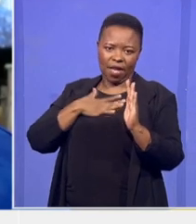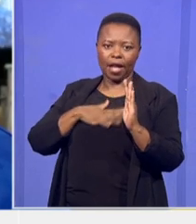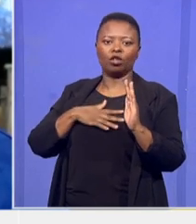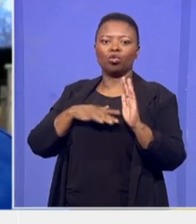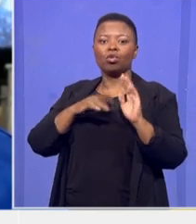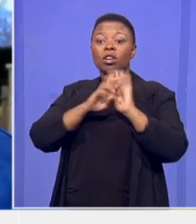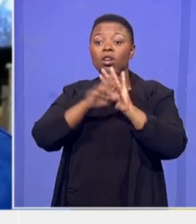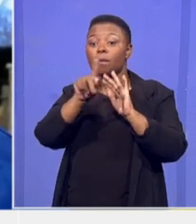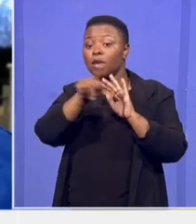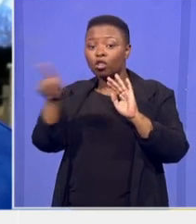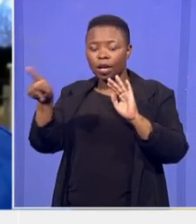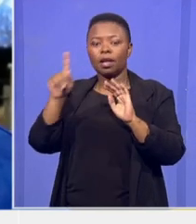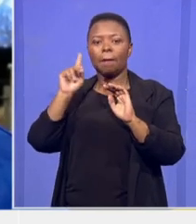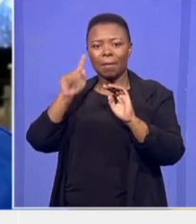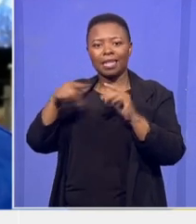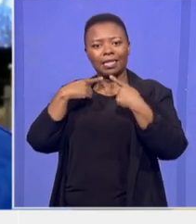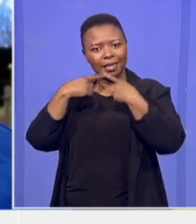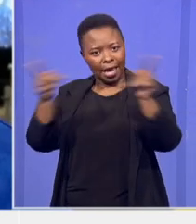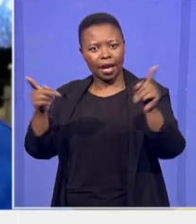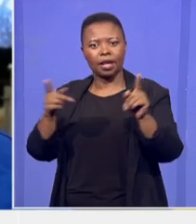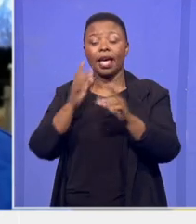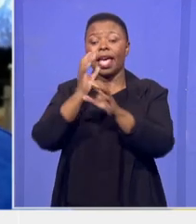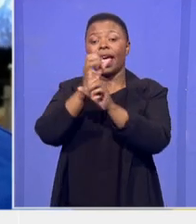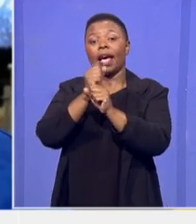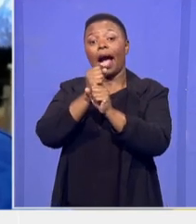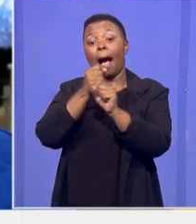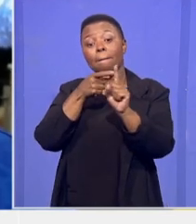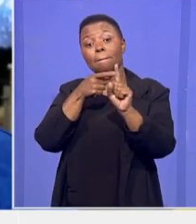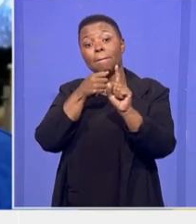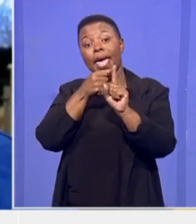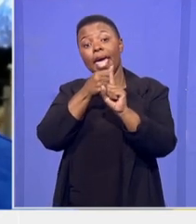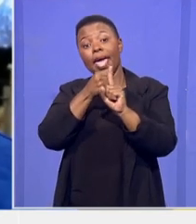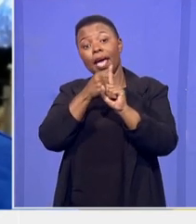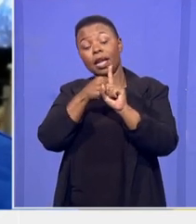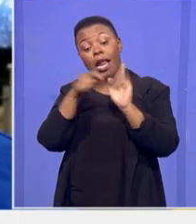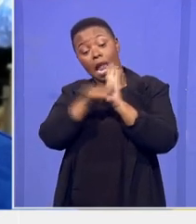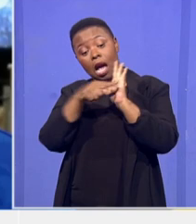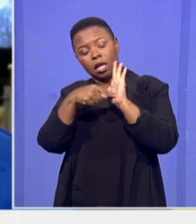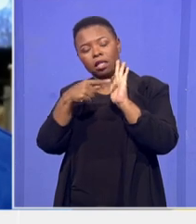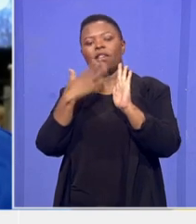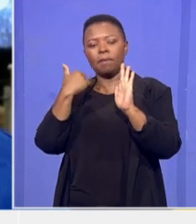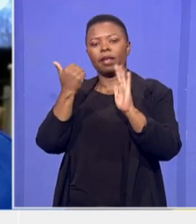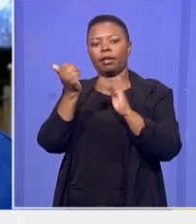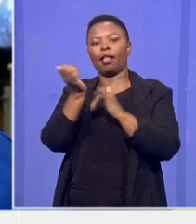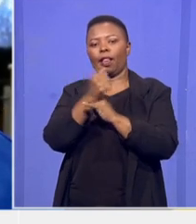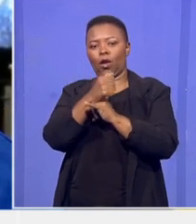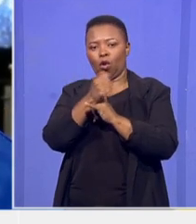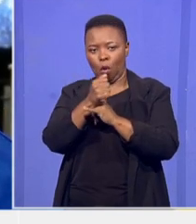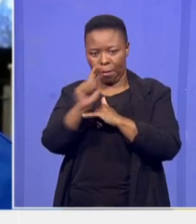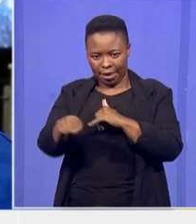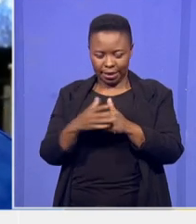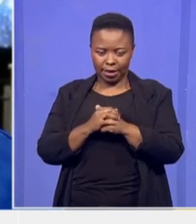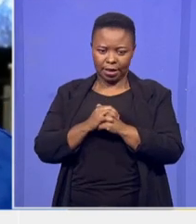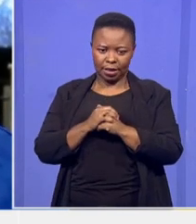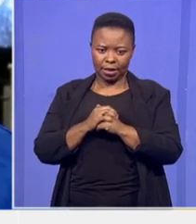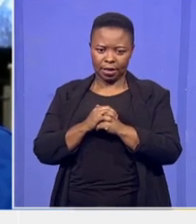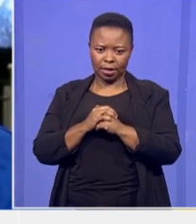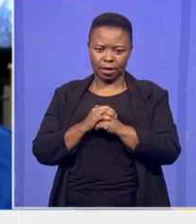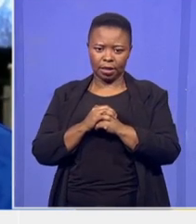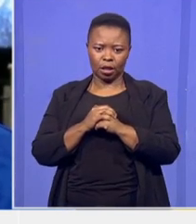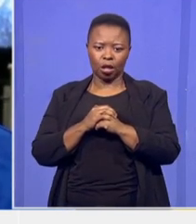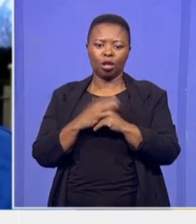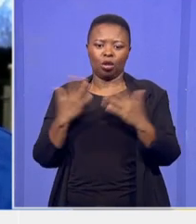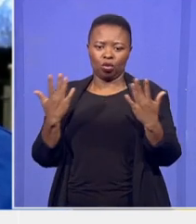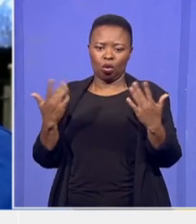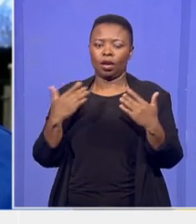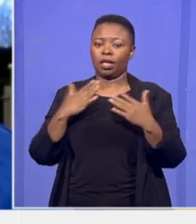please ignore any negative campaigning. It's of course their discretion which they exercise. It's not